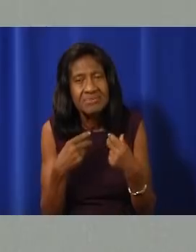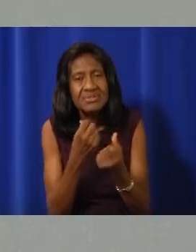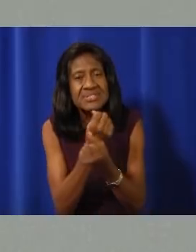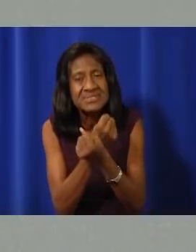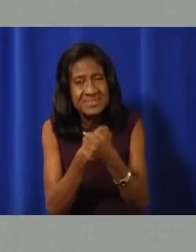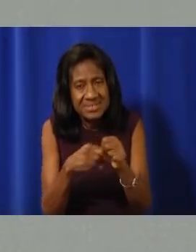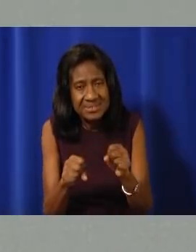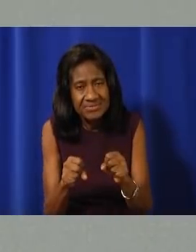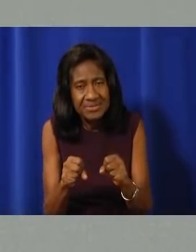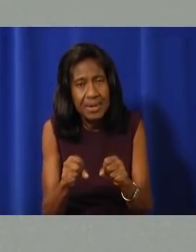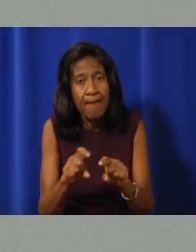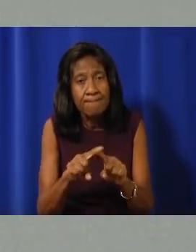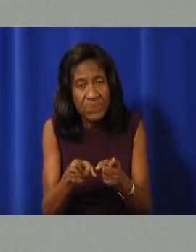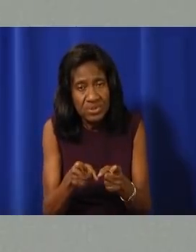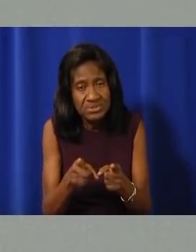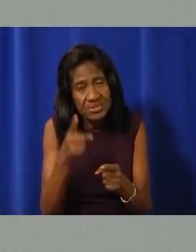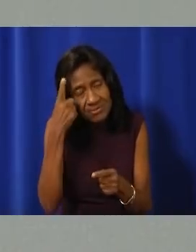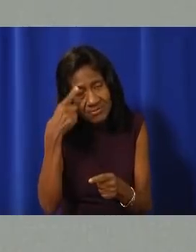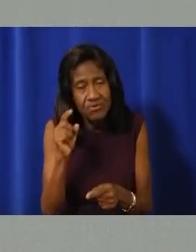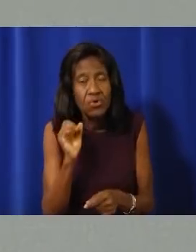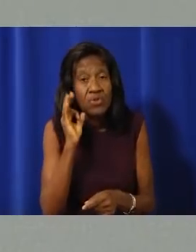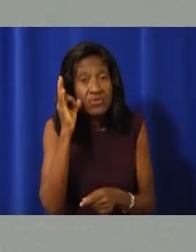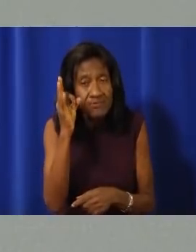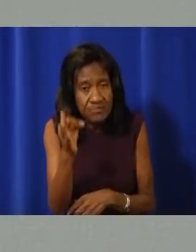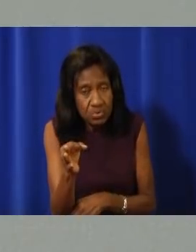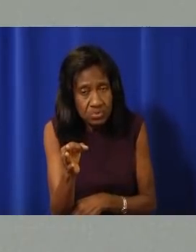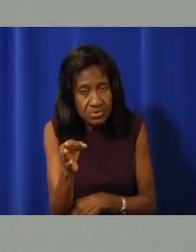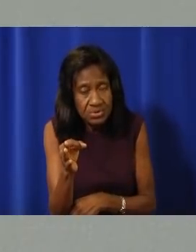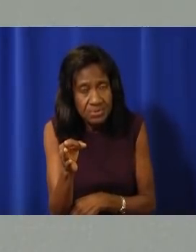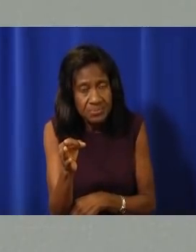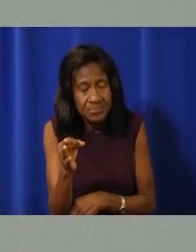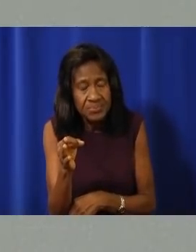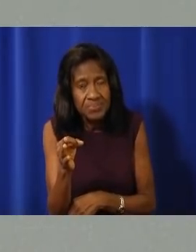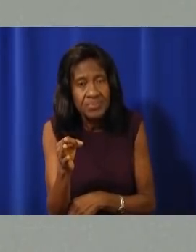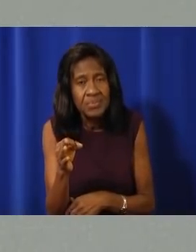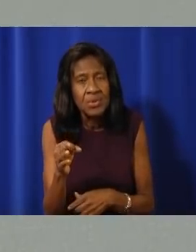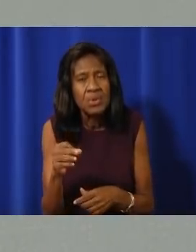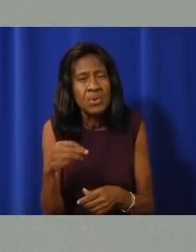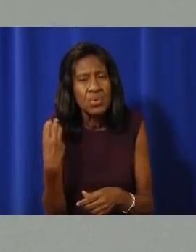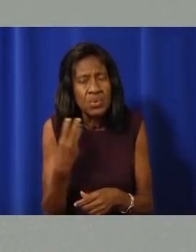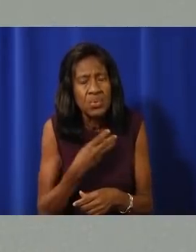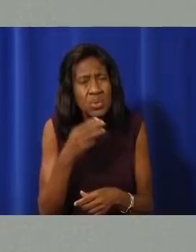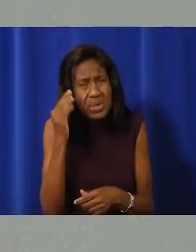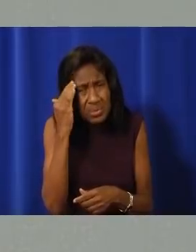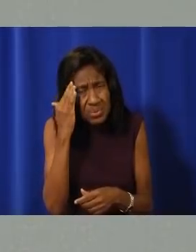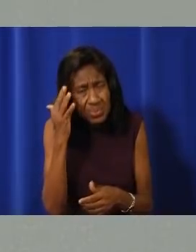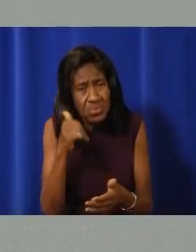In order to move forward and reflecting the reality that someday this was going to be back, we